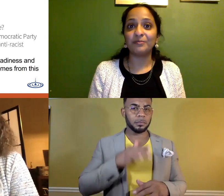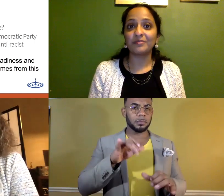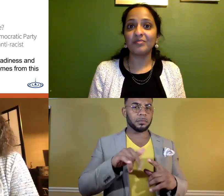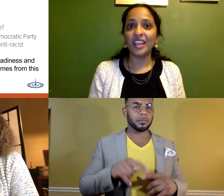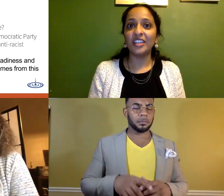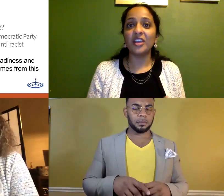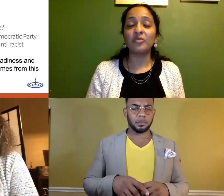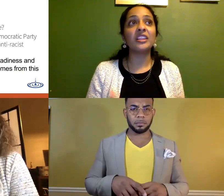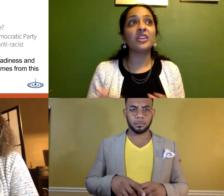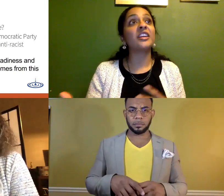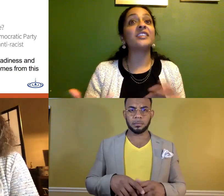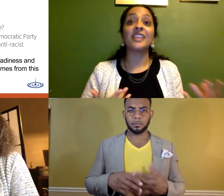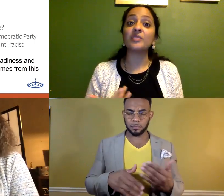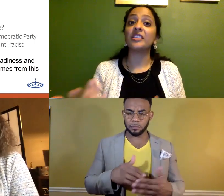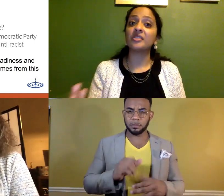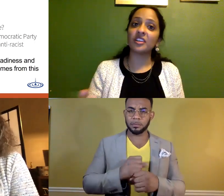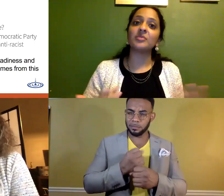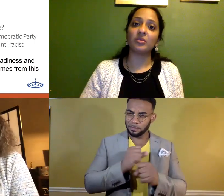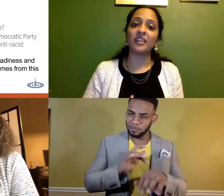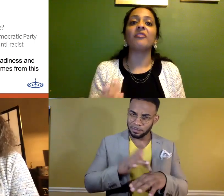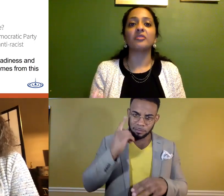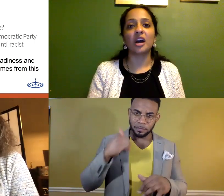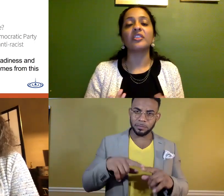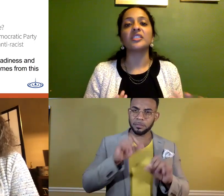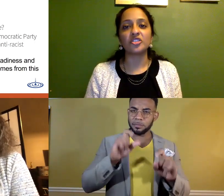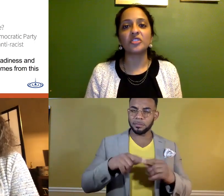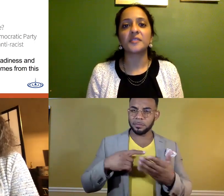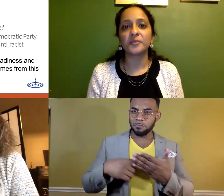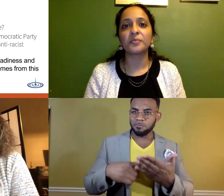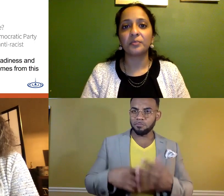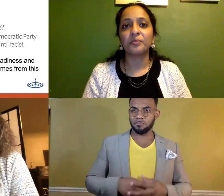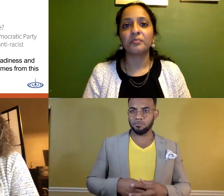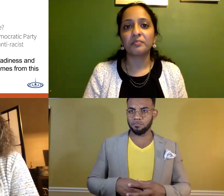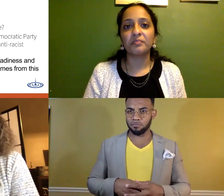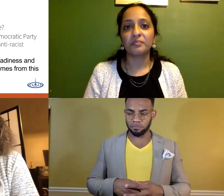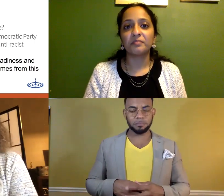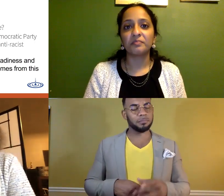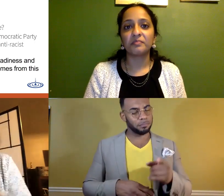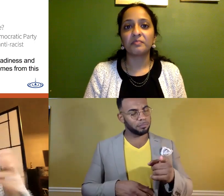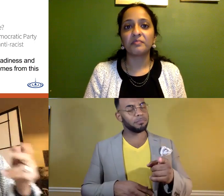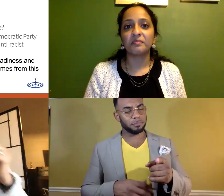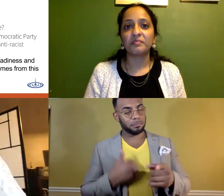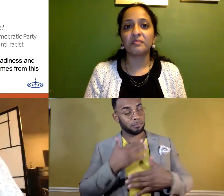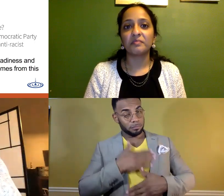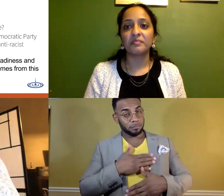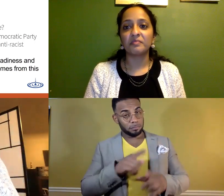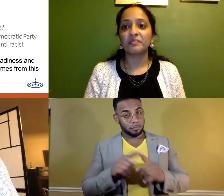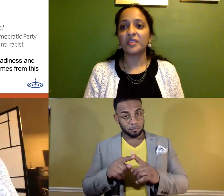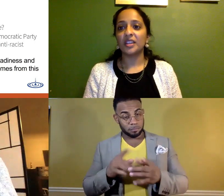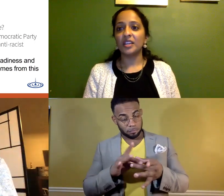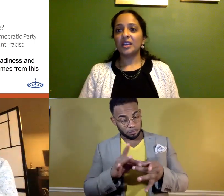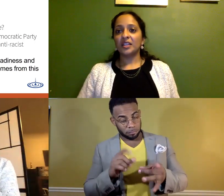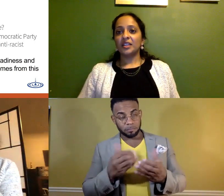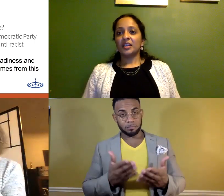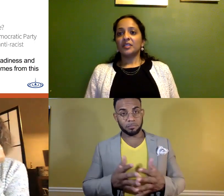it? And really create a safe space for us to be able to have those conversations. Yeah, I'm appreciating two of the comments in